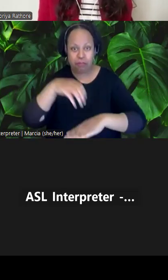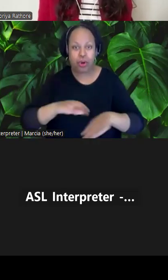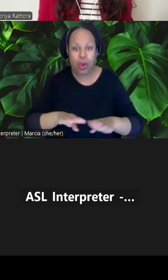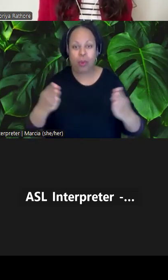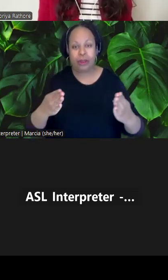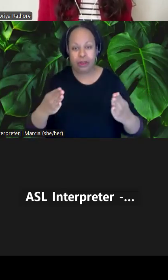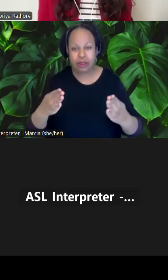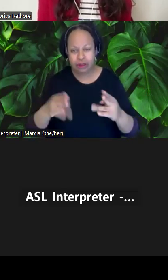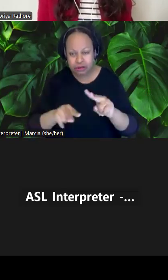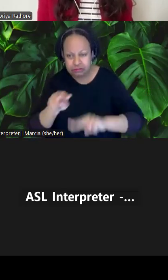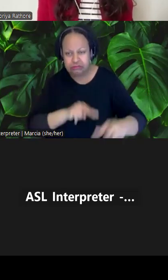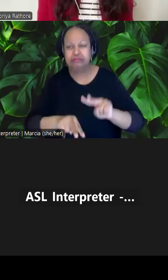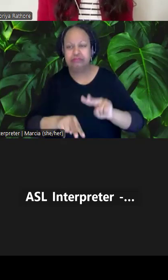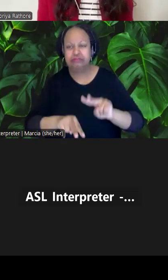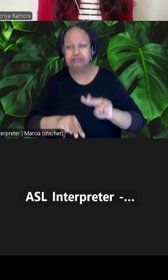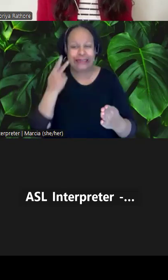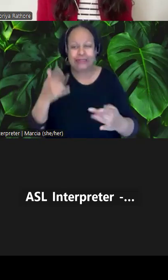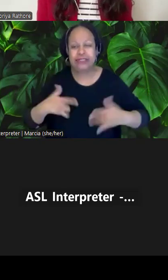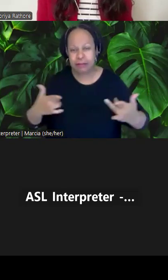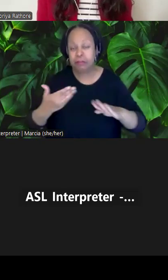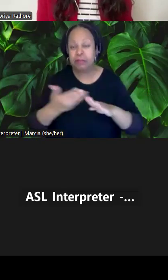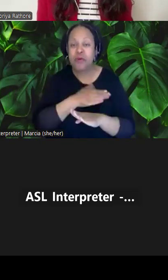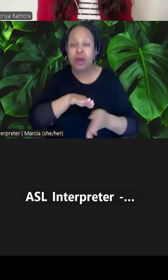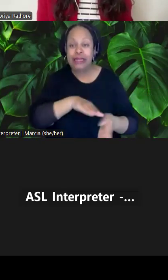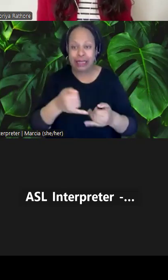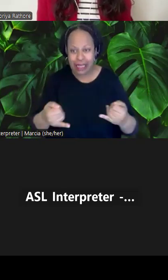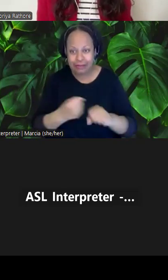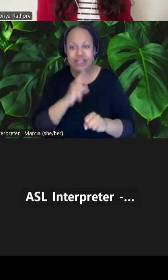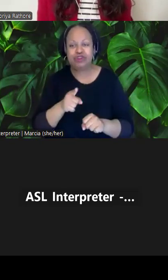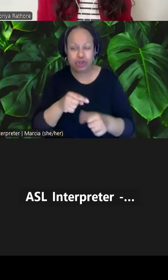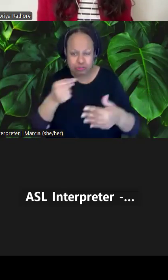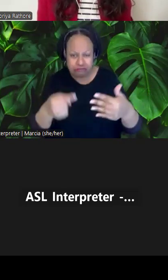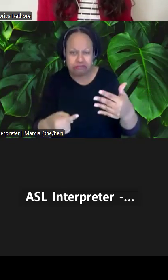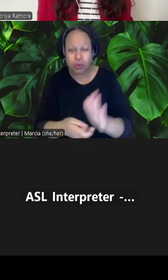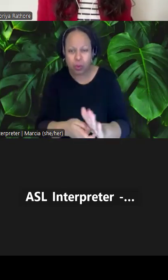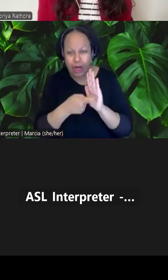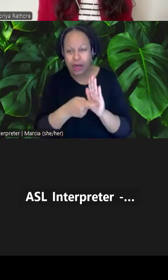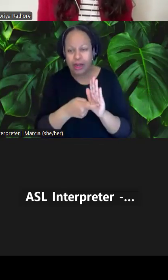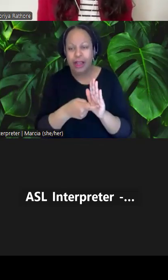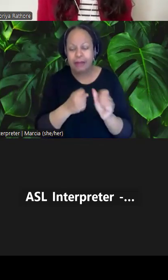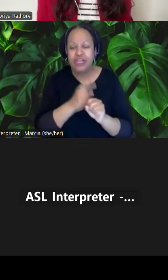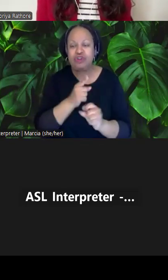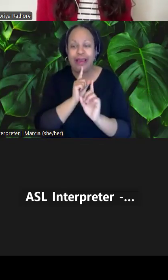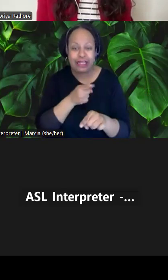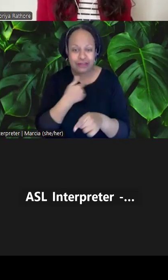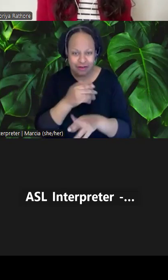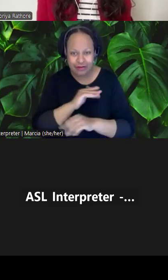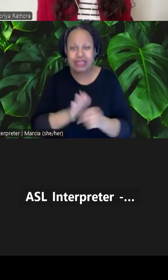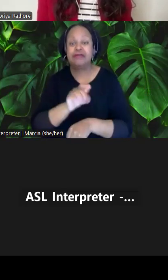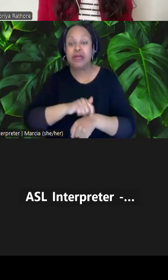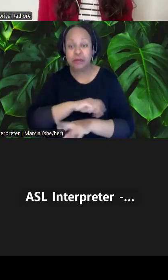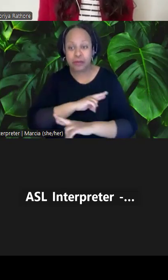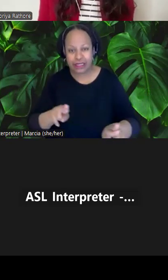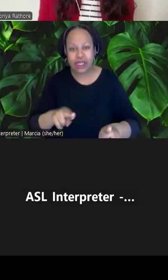your answers. So as you can see on the left, we have fillable fields and